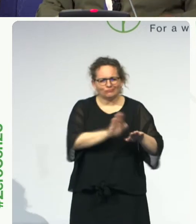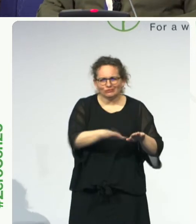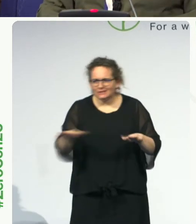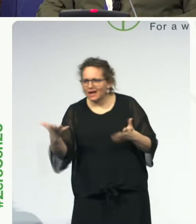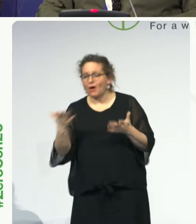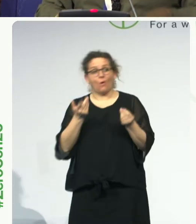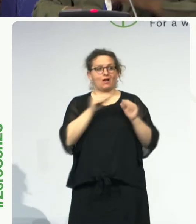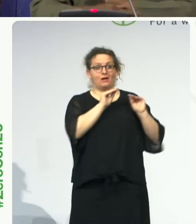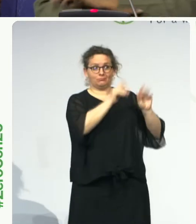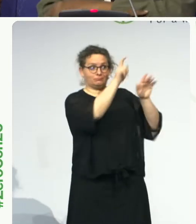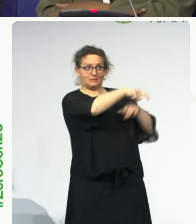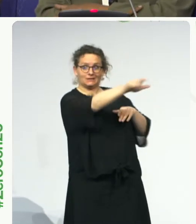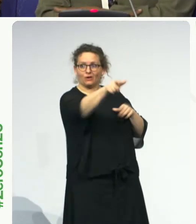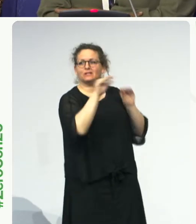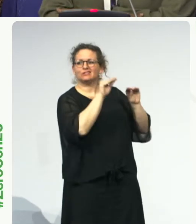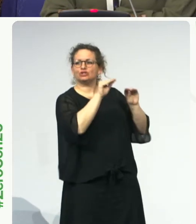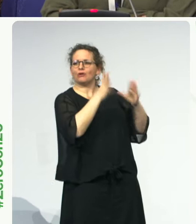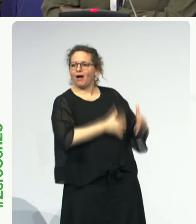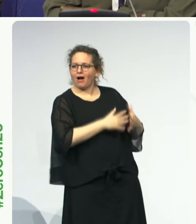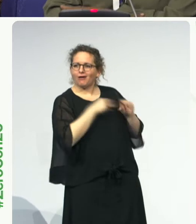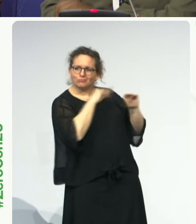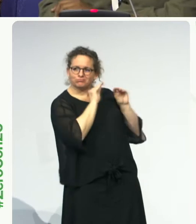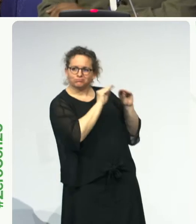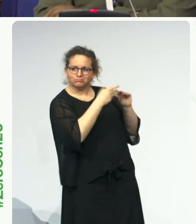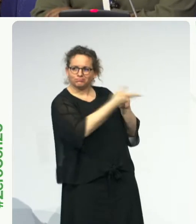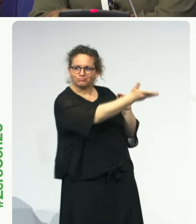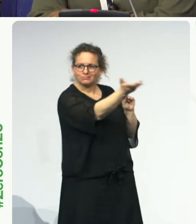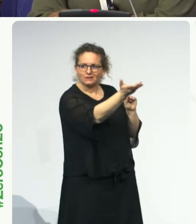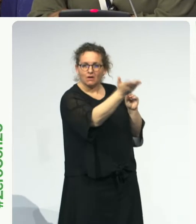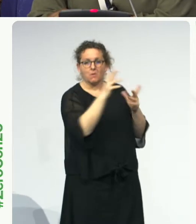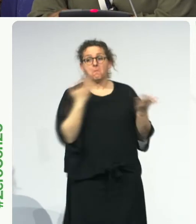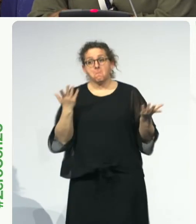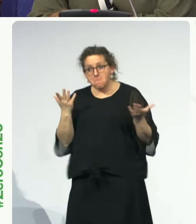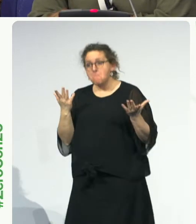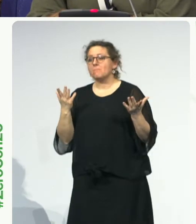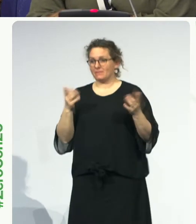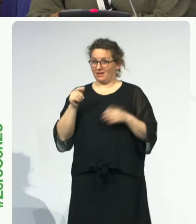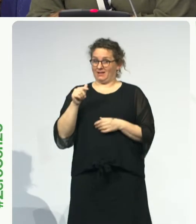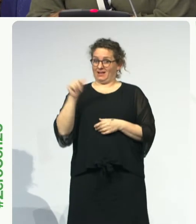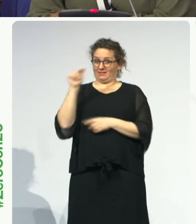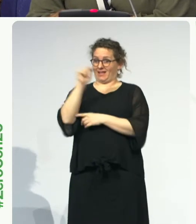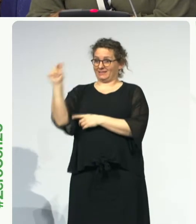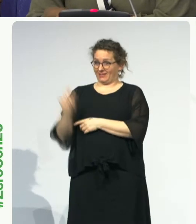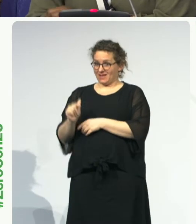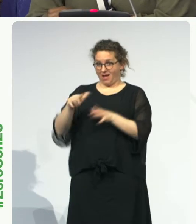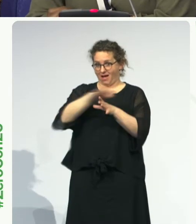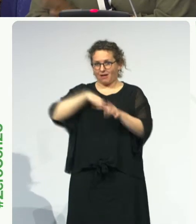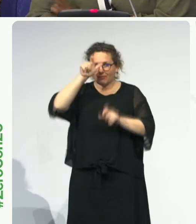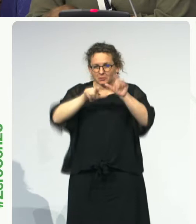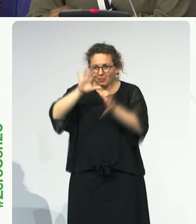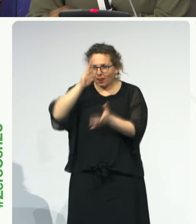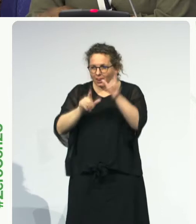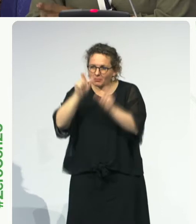The population of Tanzania is estimated to be 59.7 million. And in Zanzibar alone,